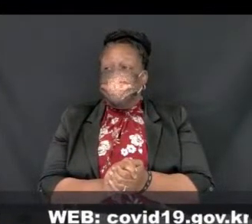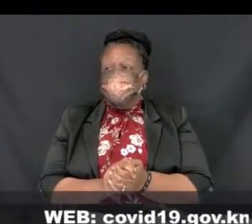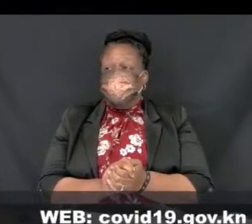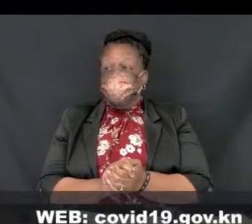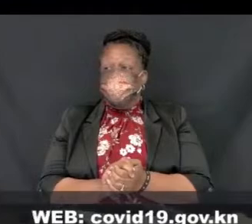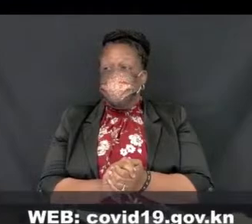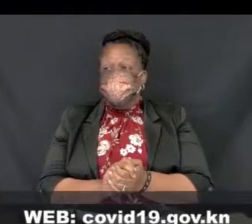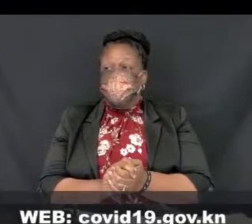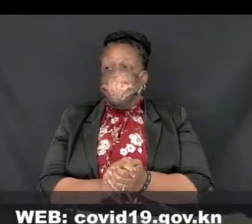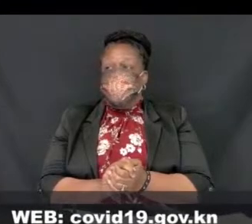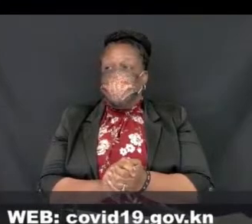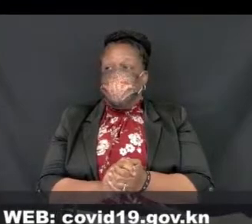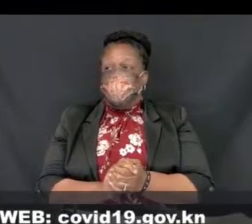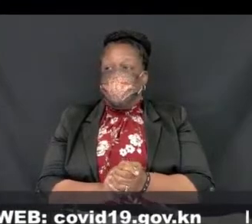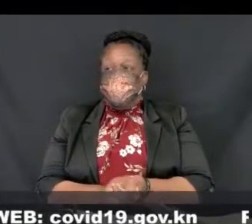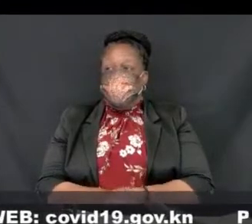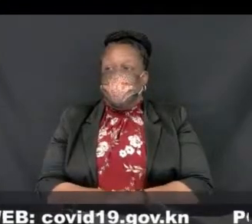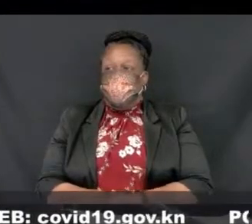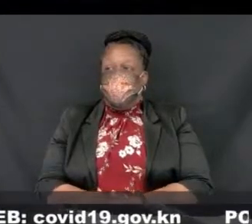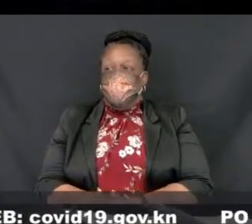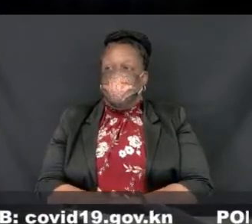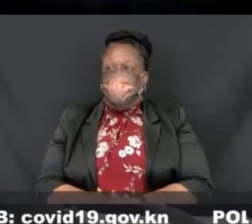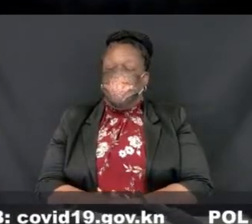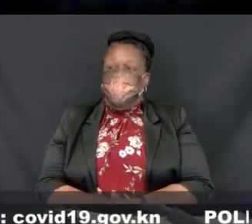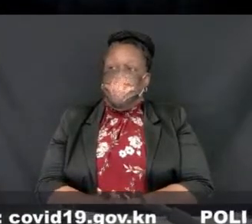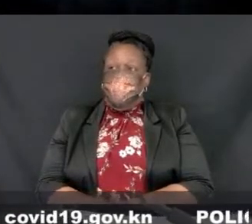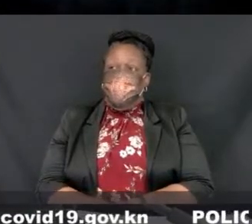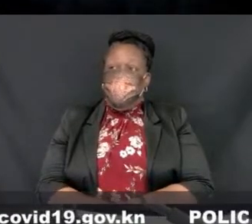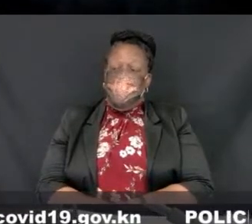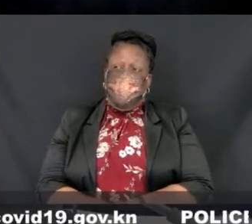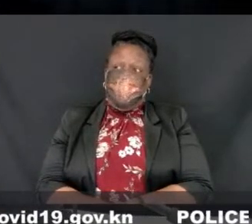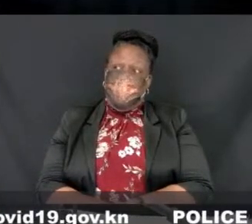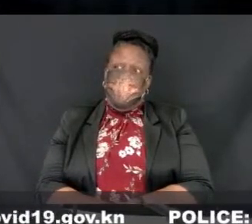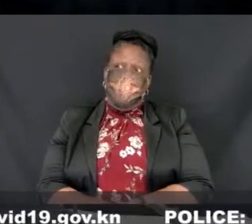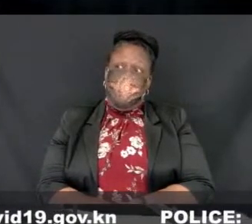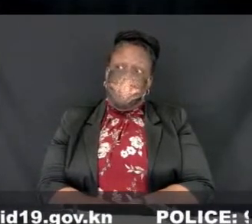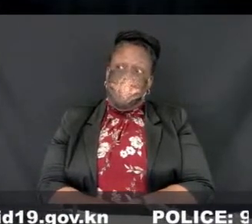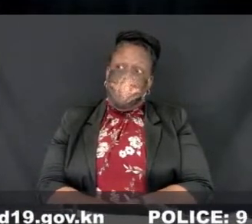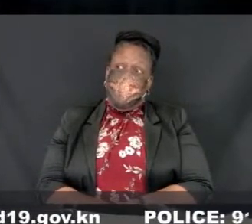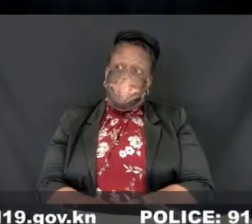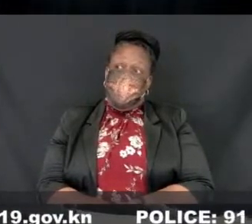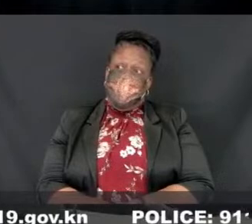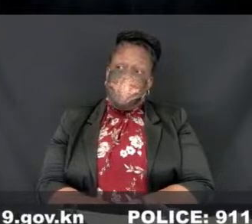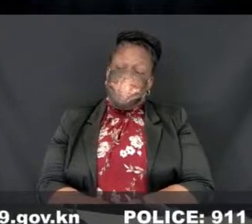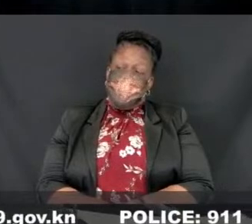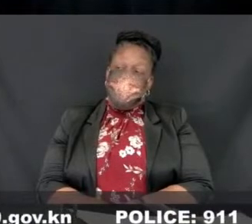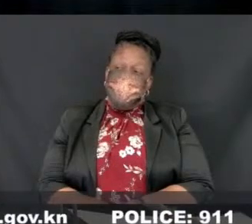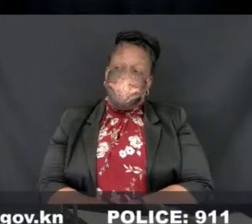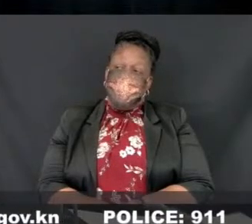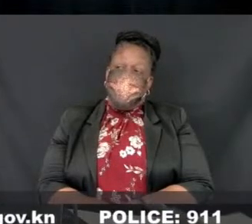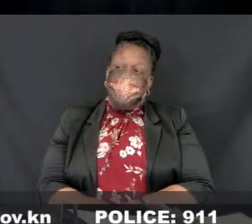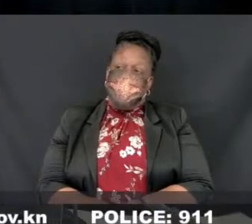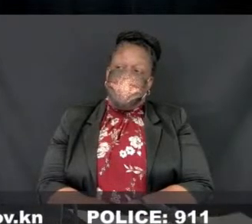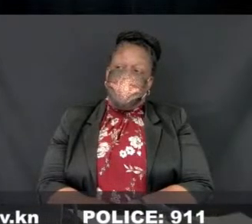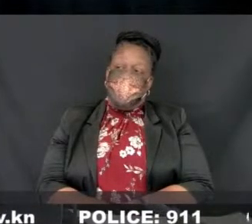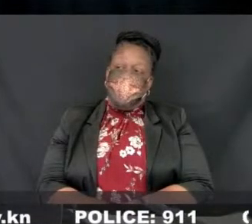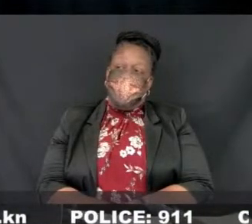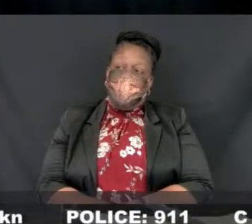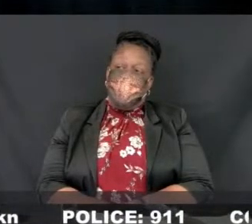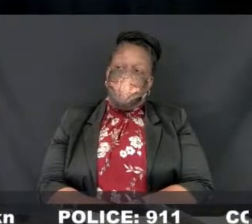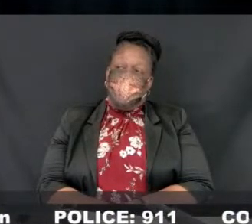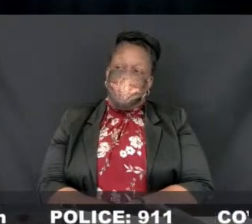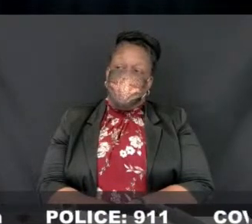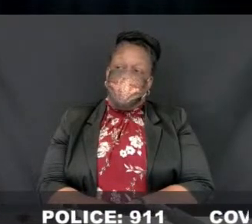Nevis Defense Force. Mr. Bass, and also Mr. Ivor Keith Phillip, who is the President CEO of